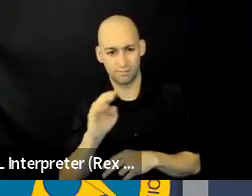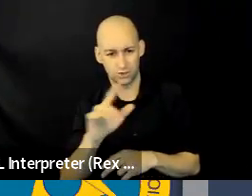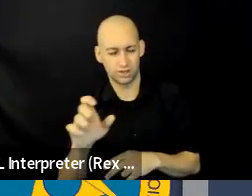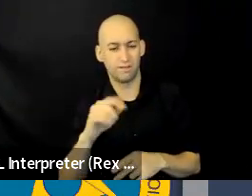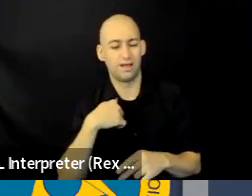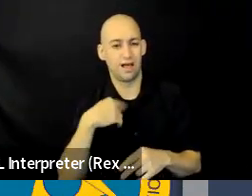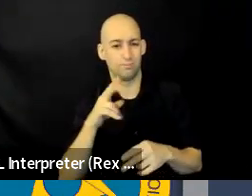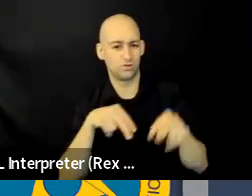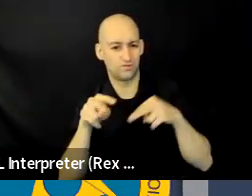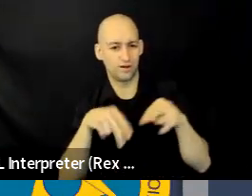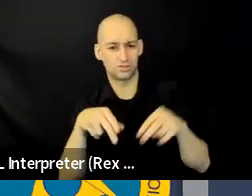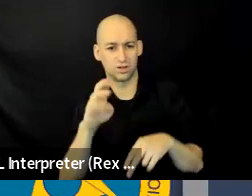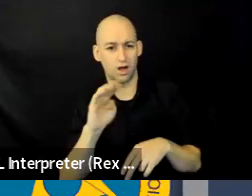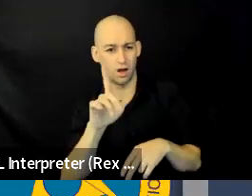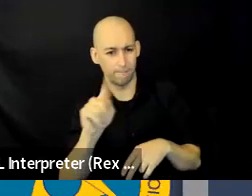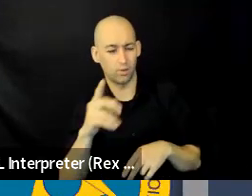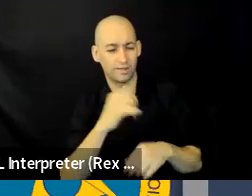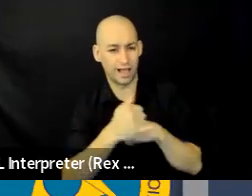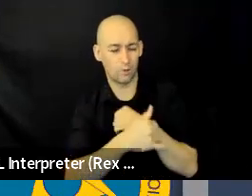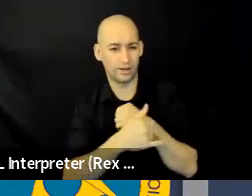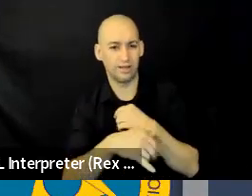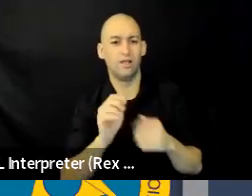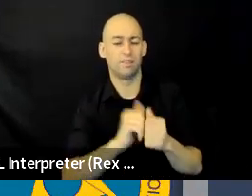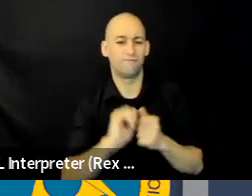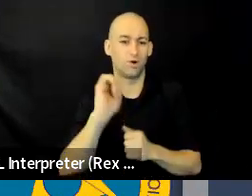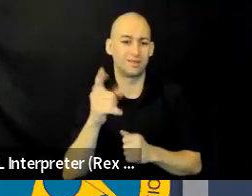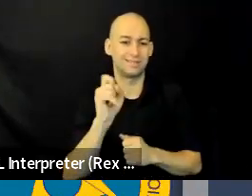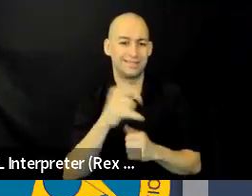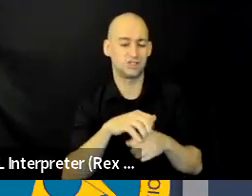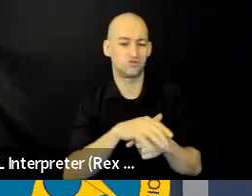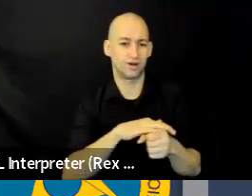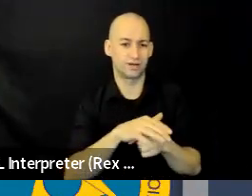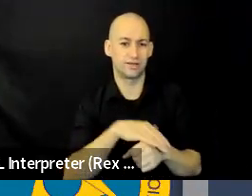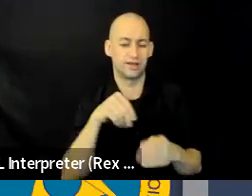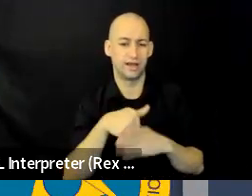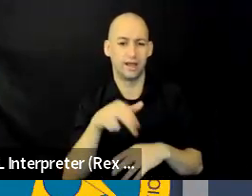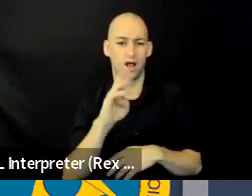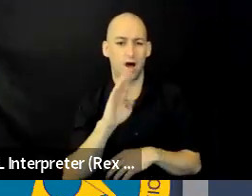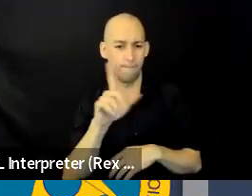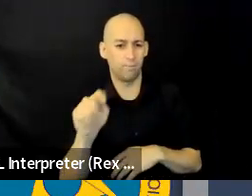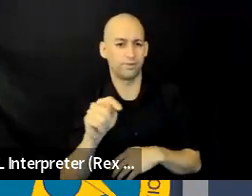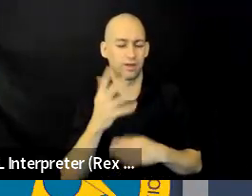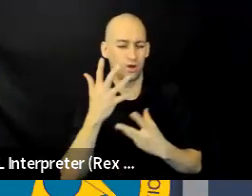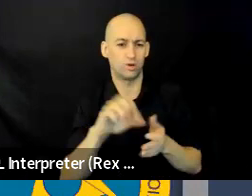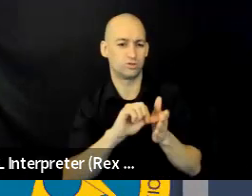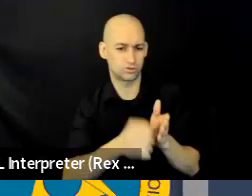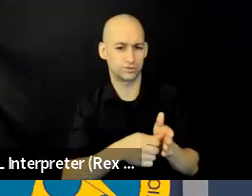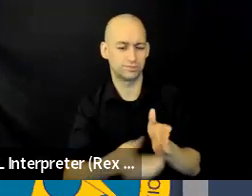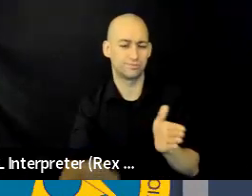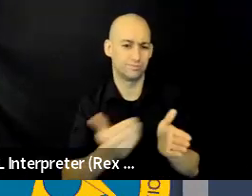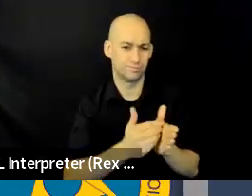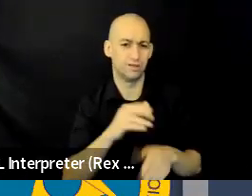County, the farthest district to the south in Humboldt County. I just want to reiterate what my